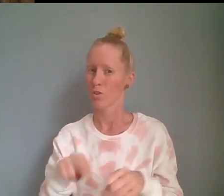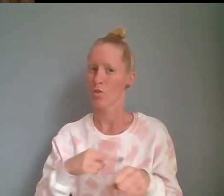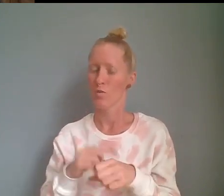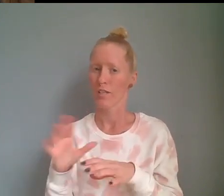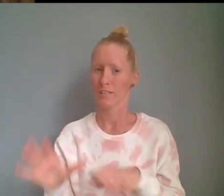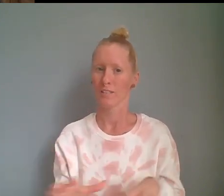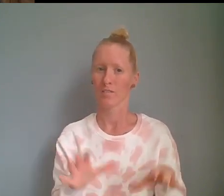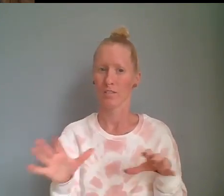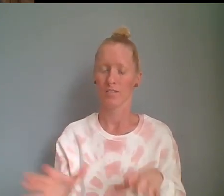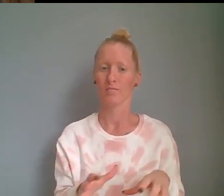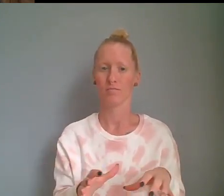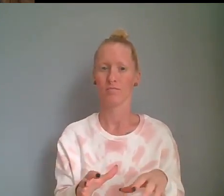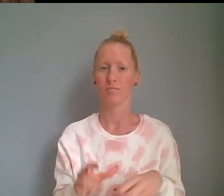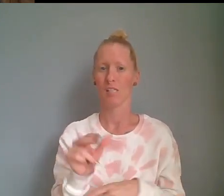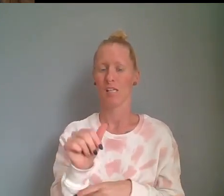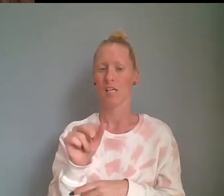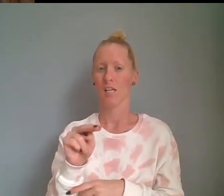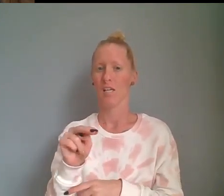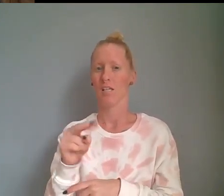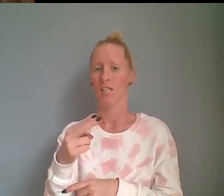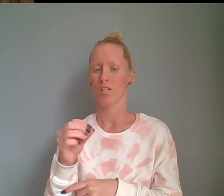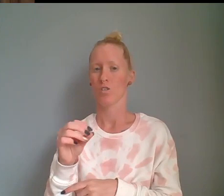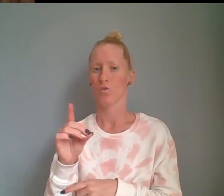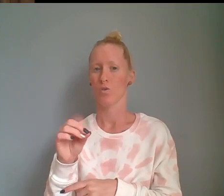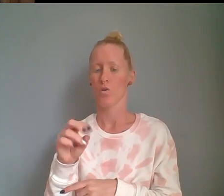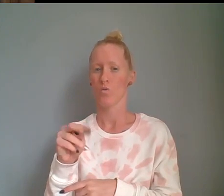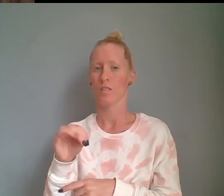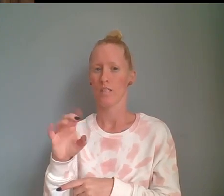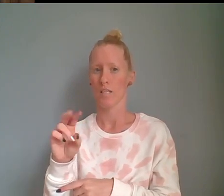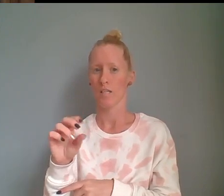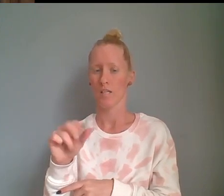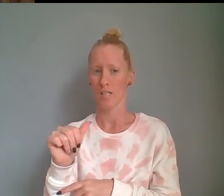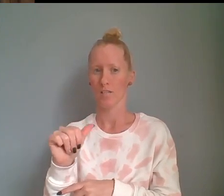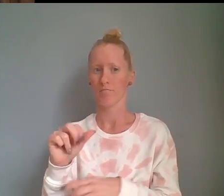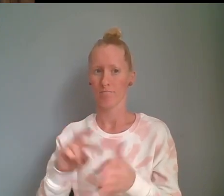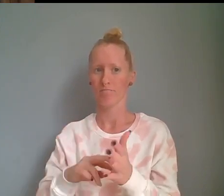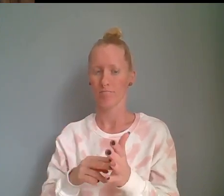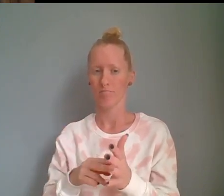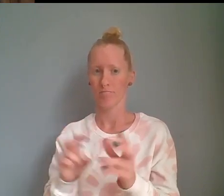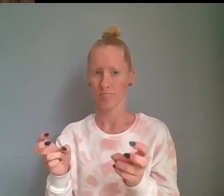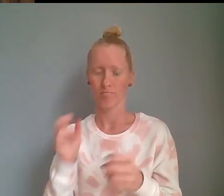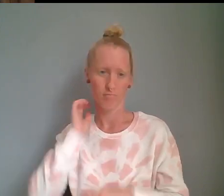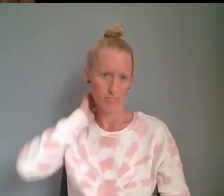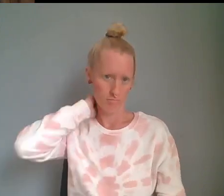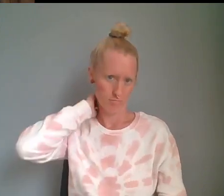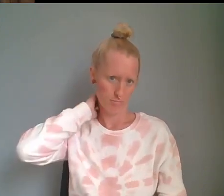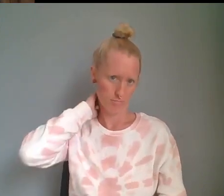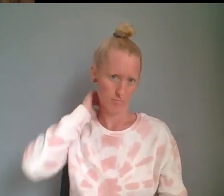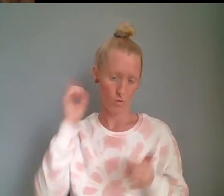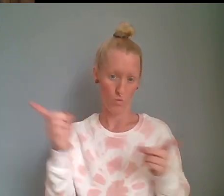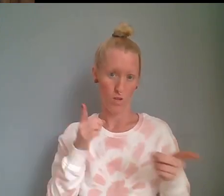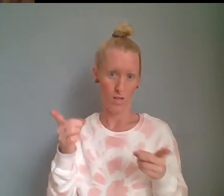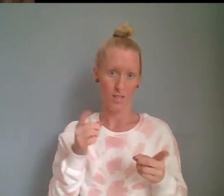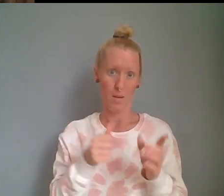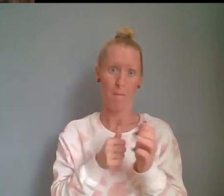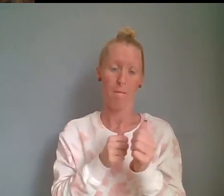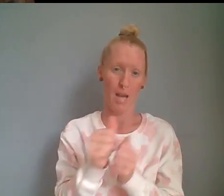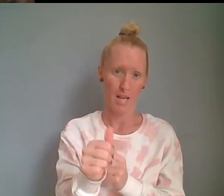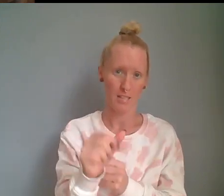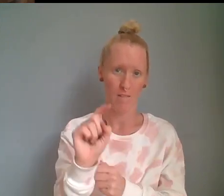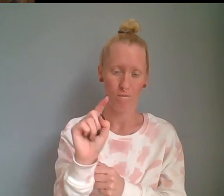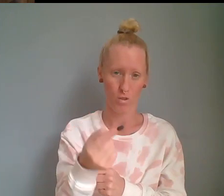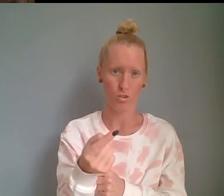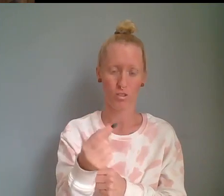as anhedonia. So you have to have one or the other of these to sort of pass the first criterion. So you might say that you